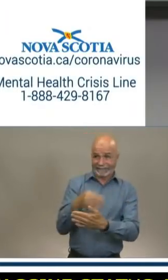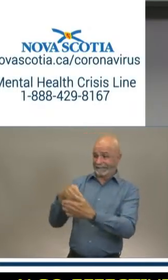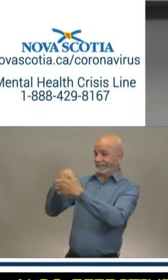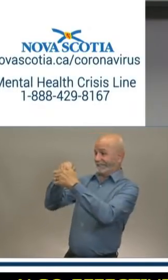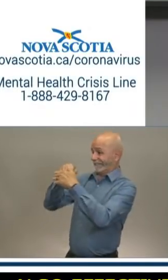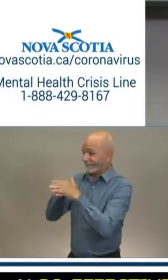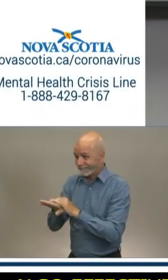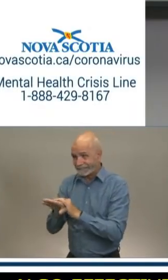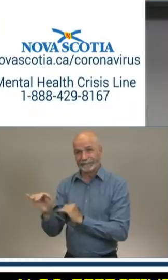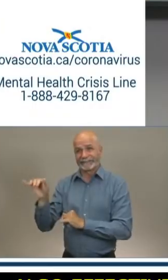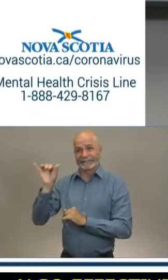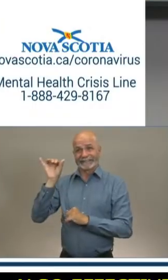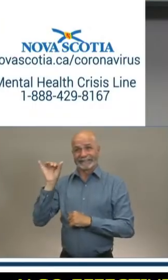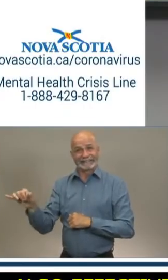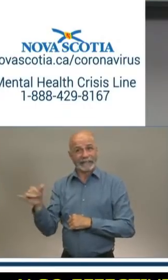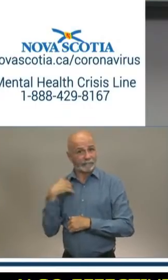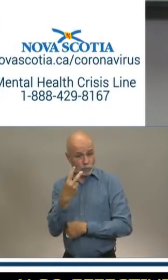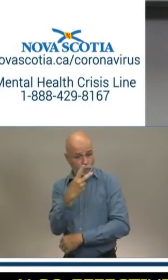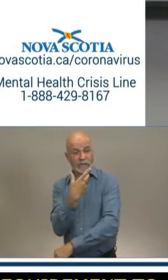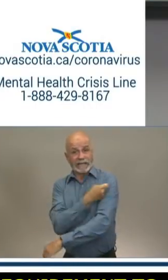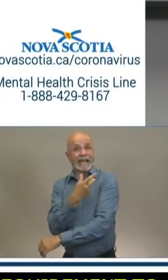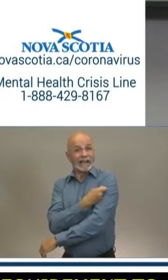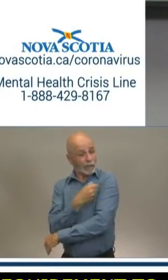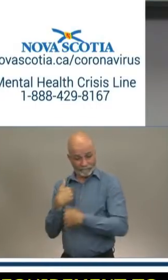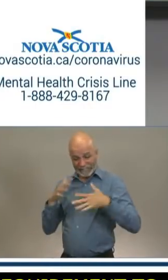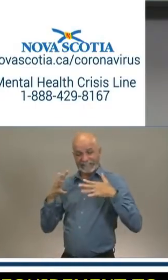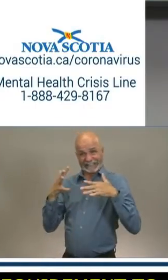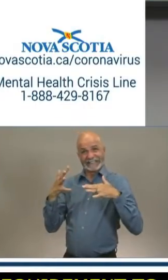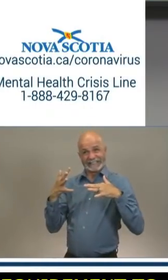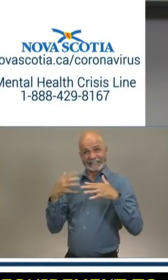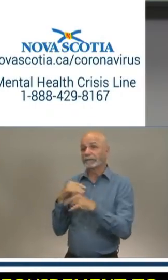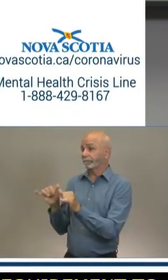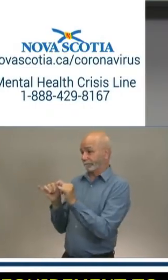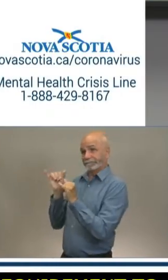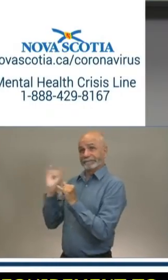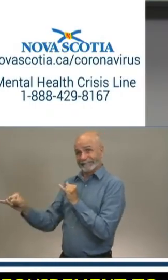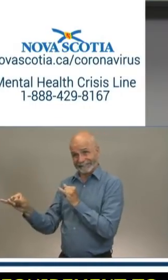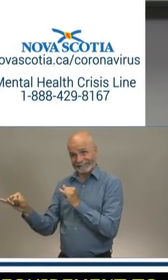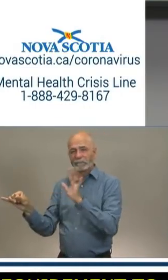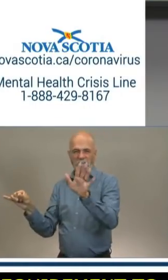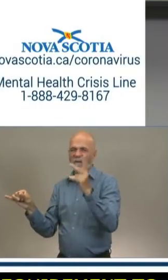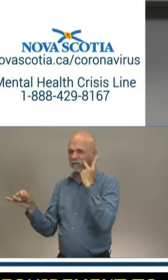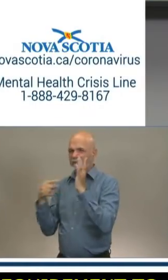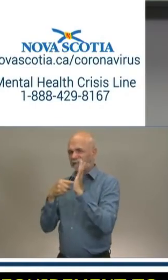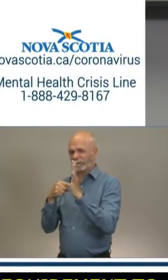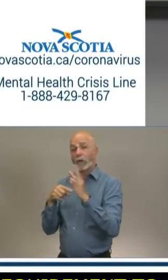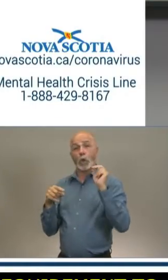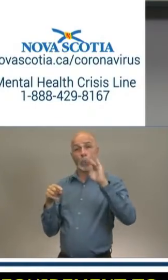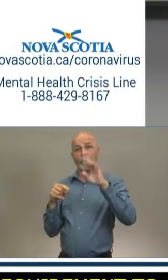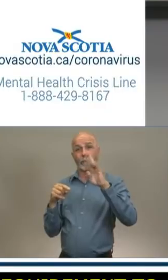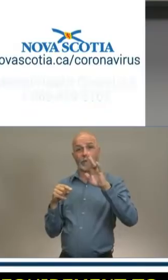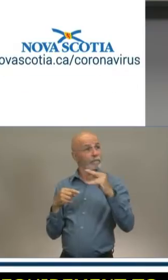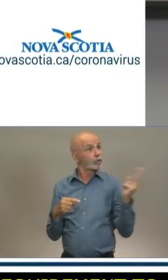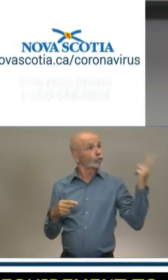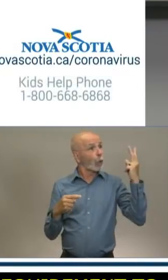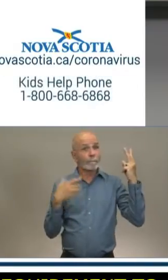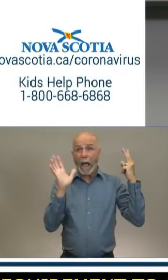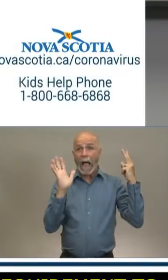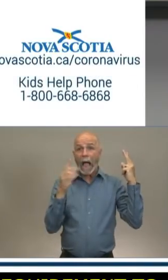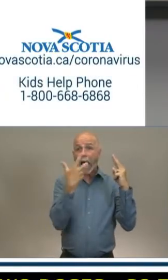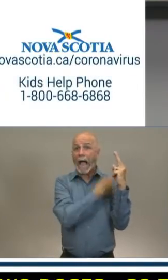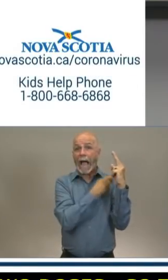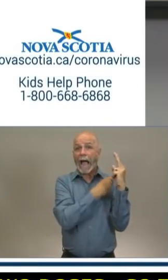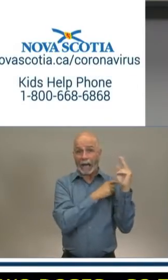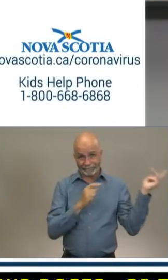fully vaccinated with 2 doses. So that means New Brunswickers who are fully vaccinated and have at